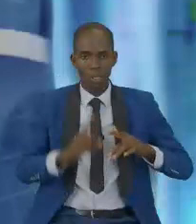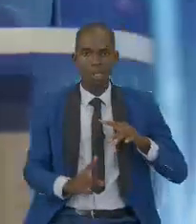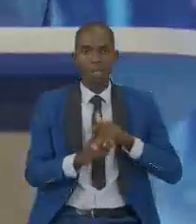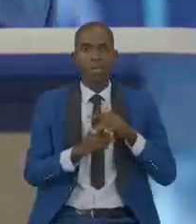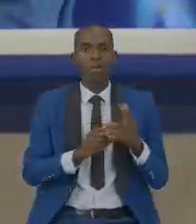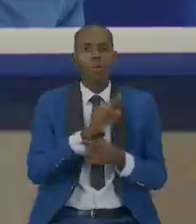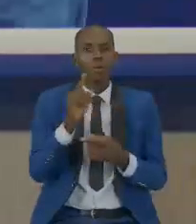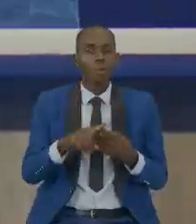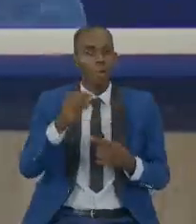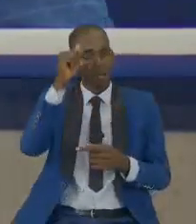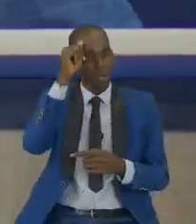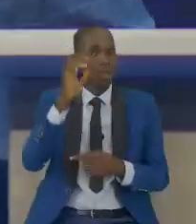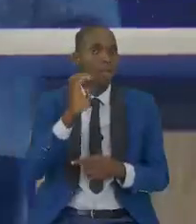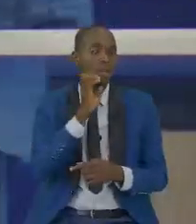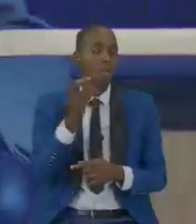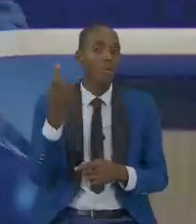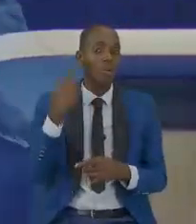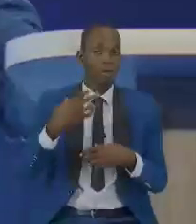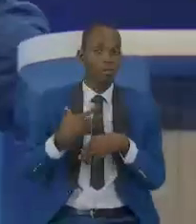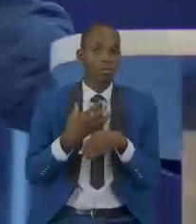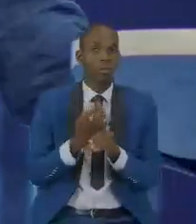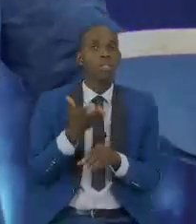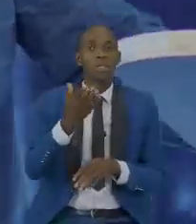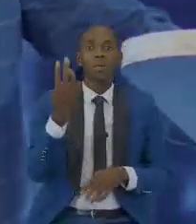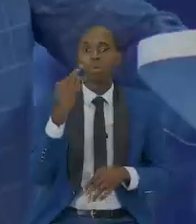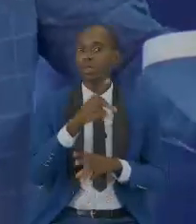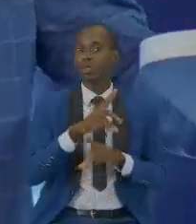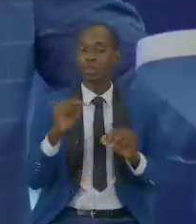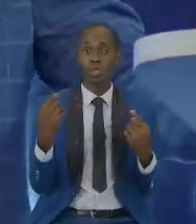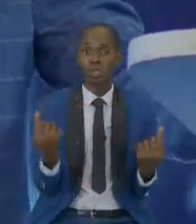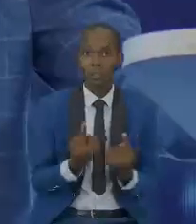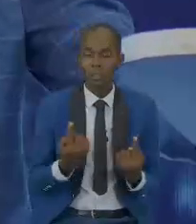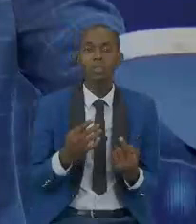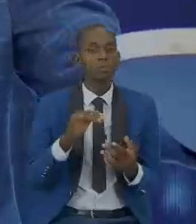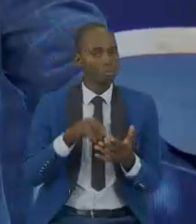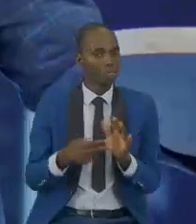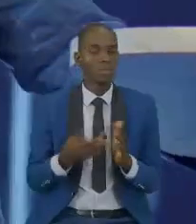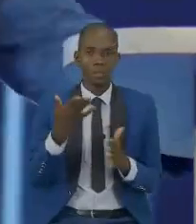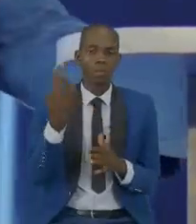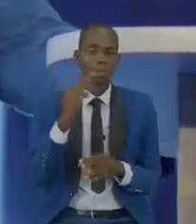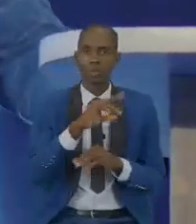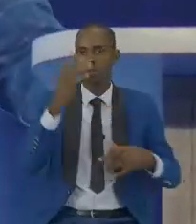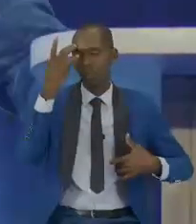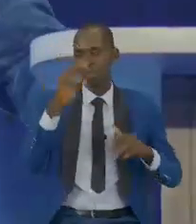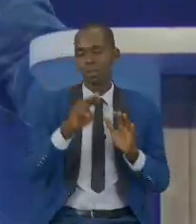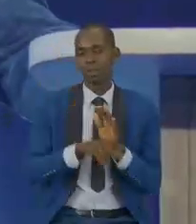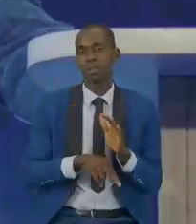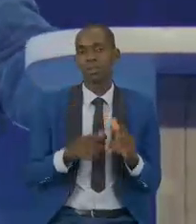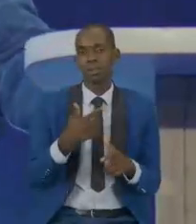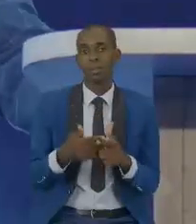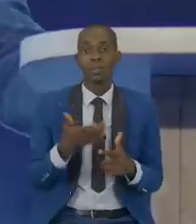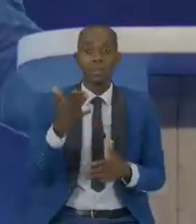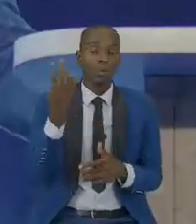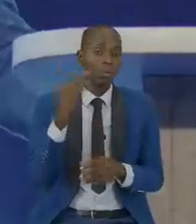were created, there was no sin. There was no sickness. There was no sin.